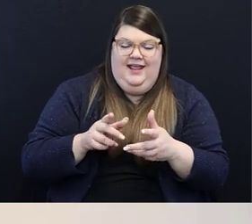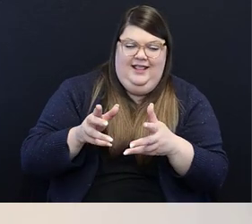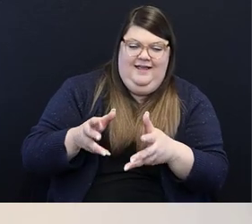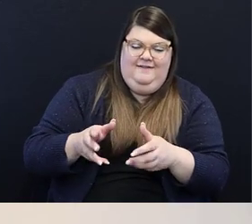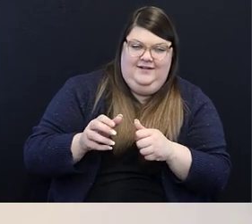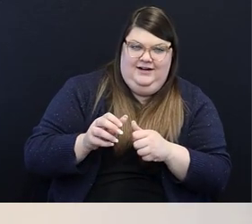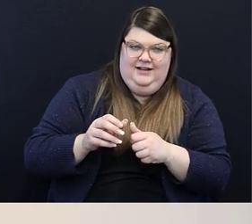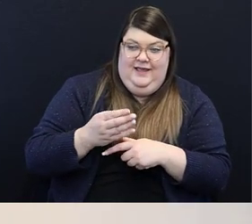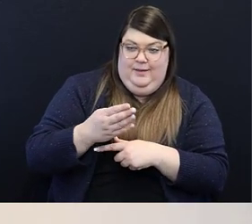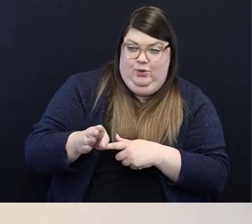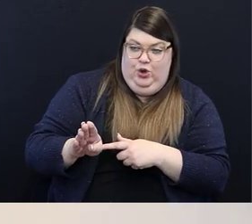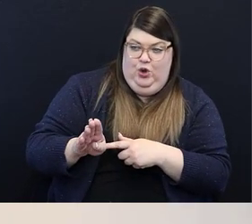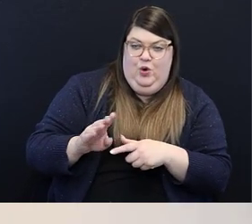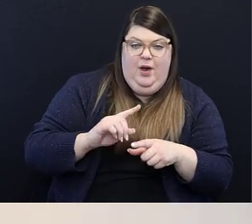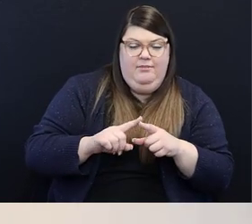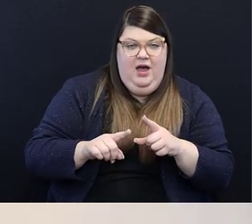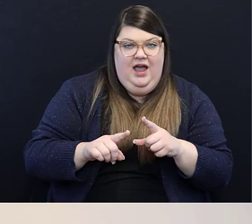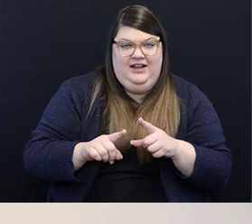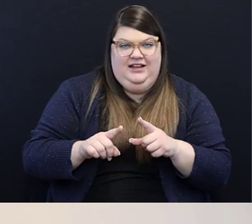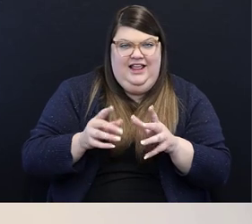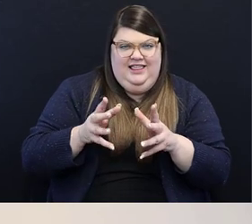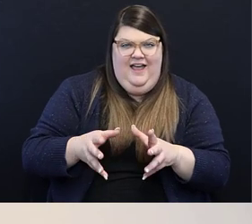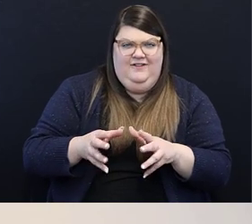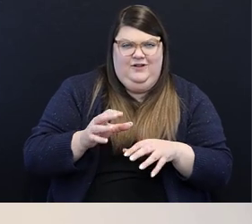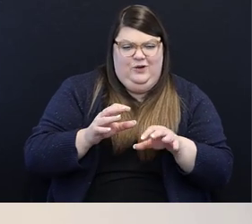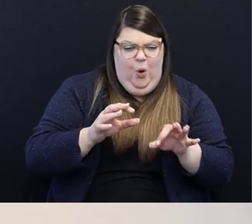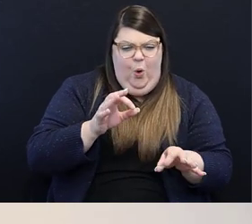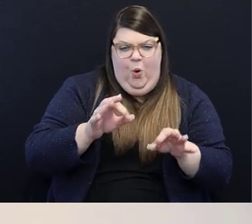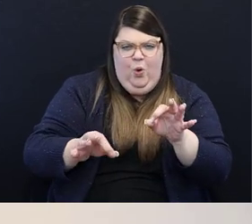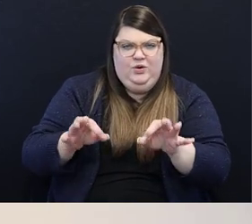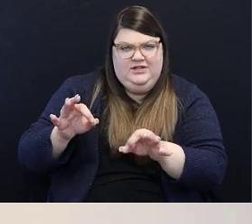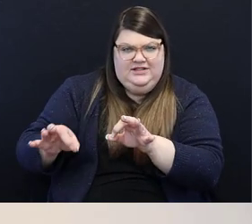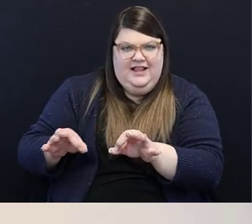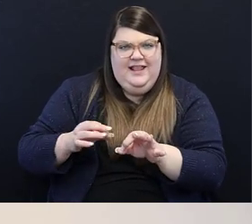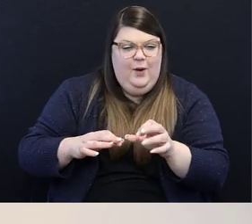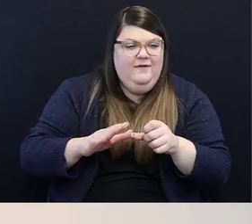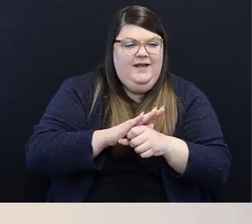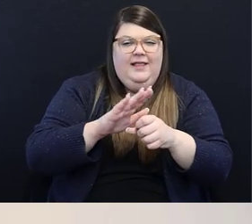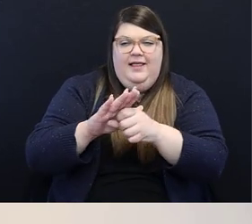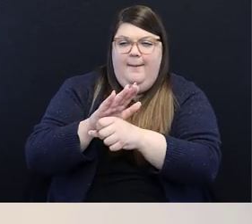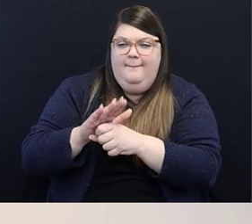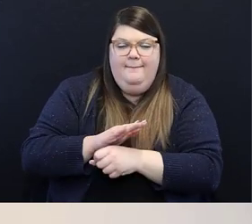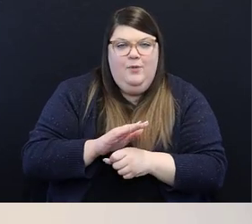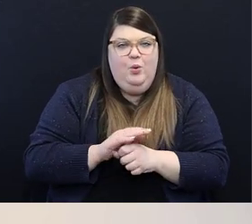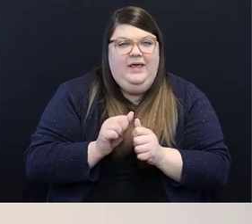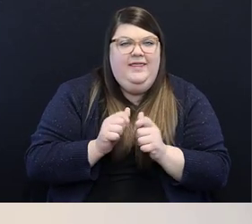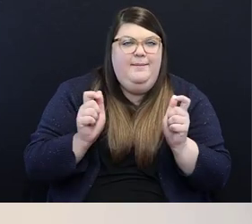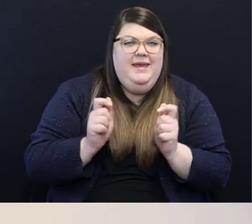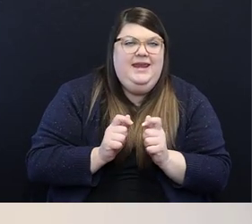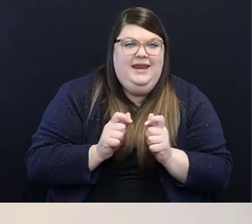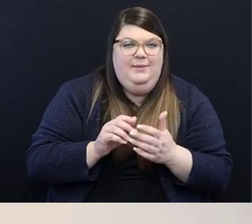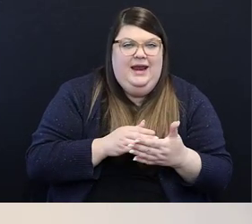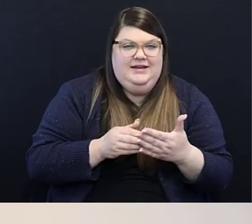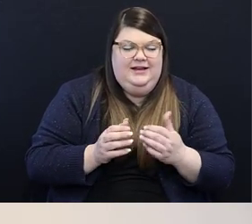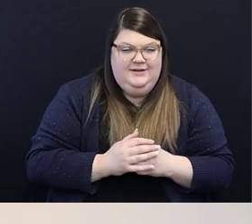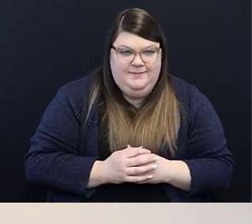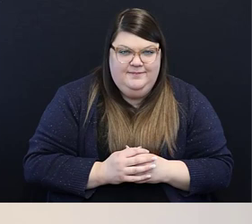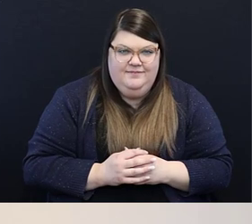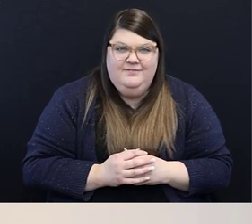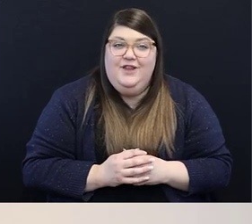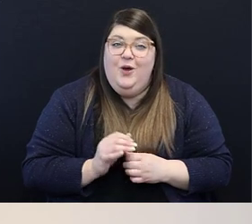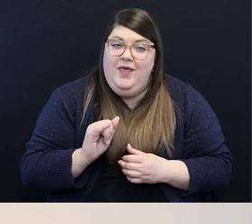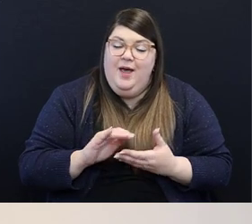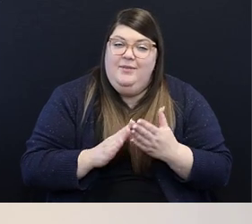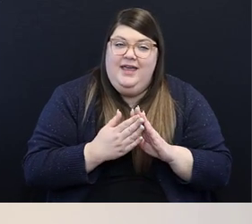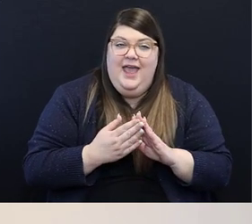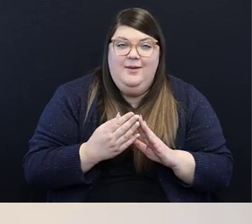the blue on, but left all these holes in the painting that I would then fill up with these sort of mini paintings. And so that became like an exciting device